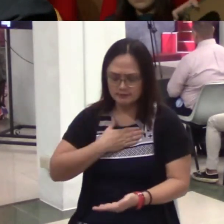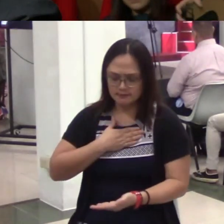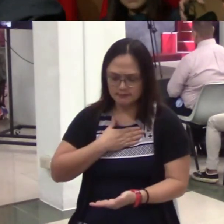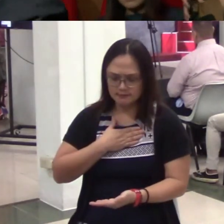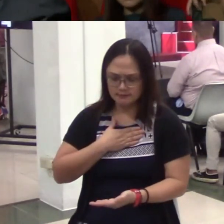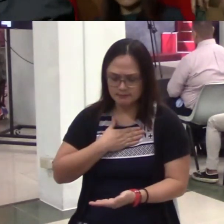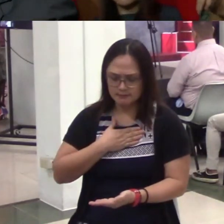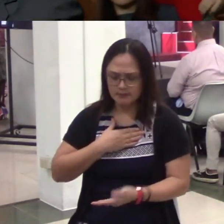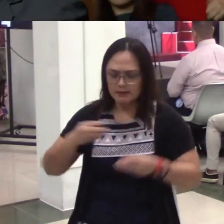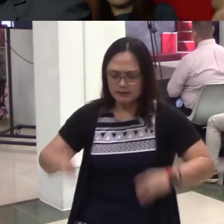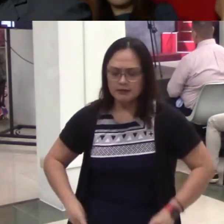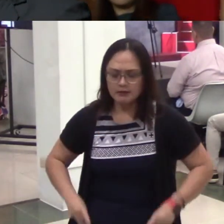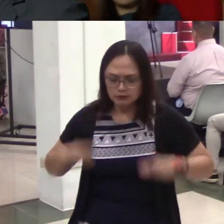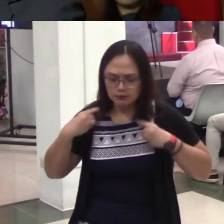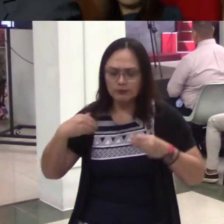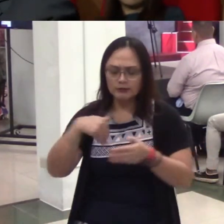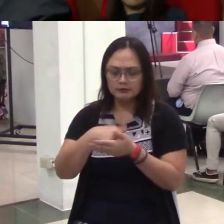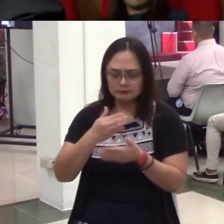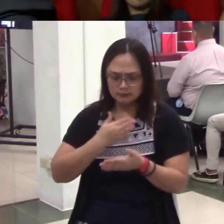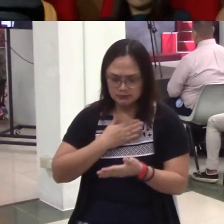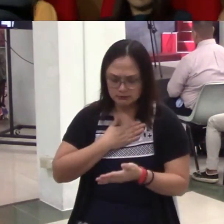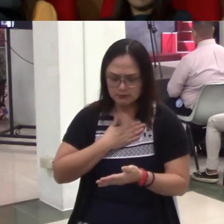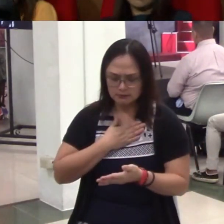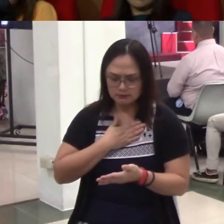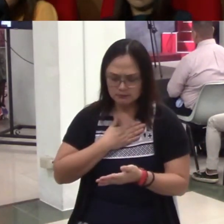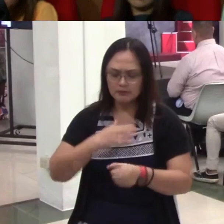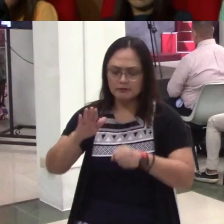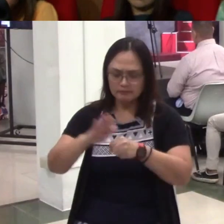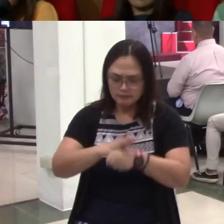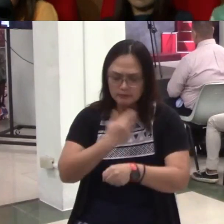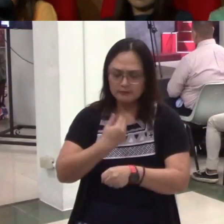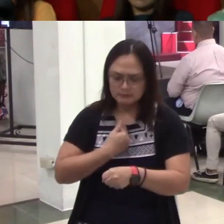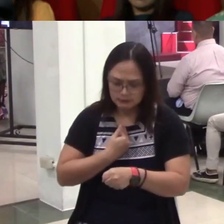Dwell in me. Fill me.